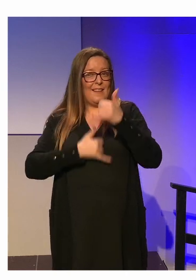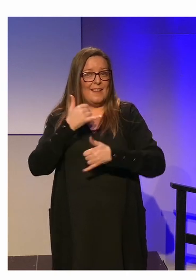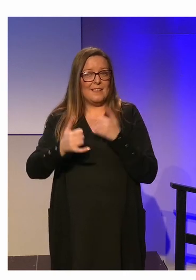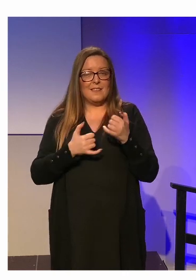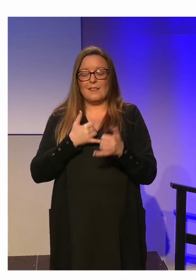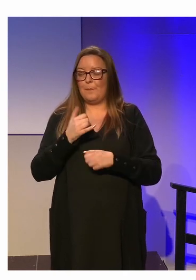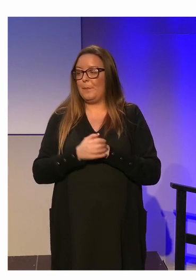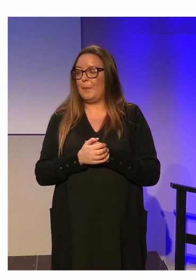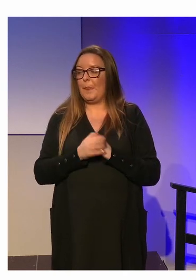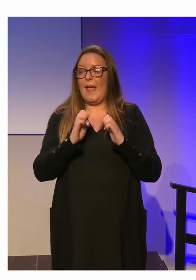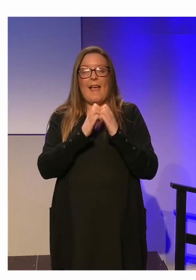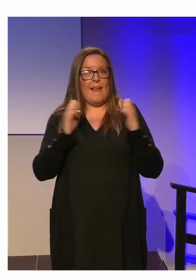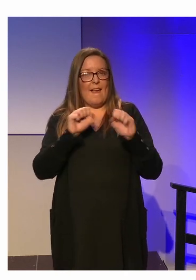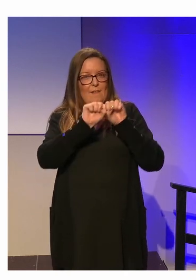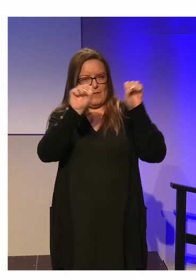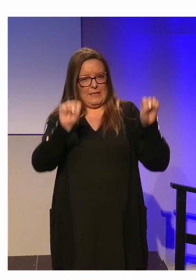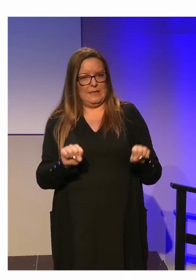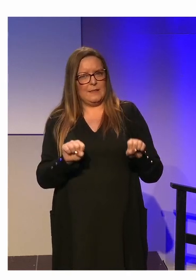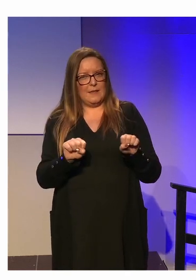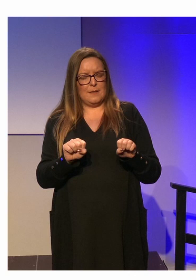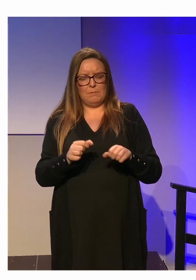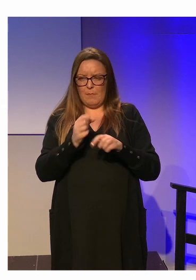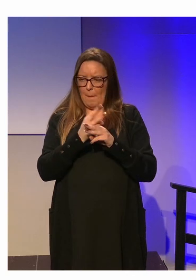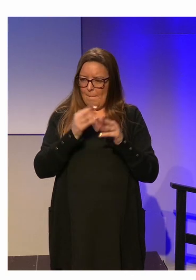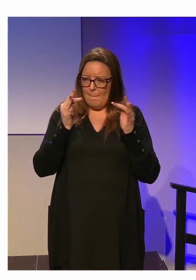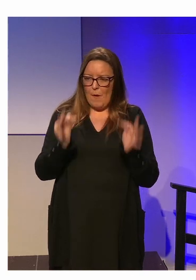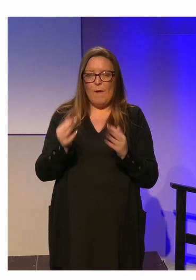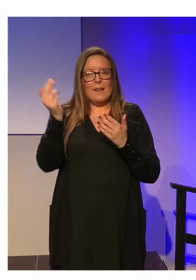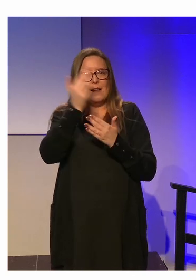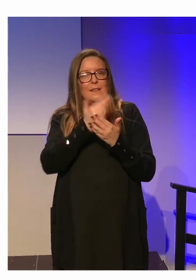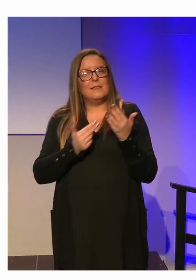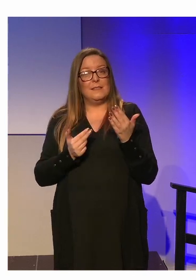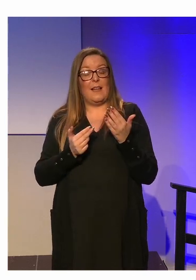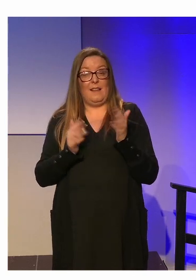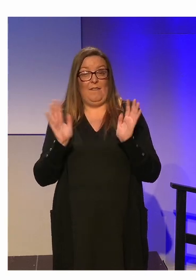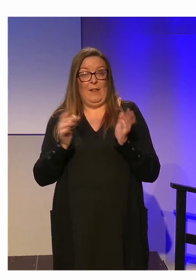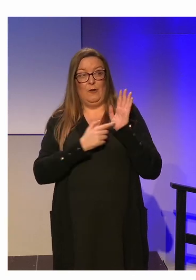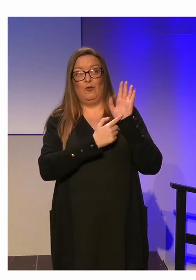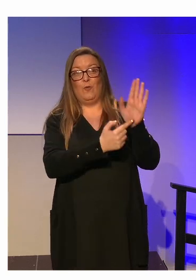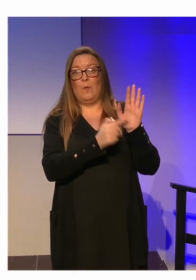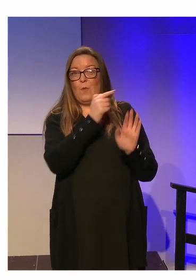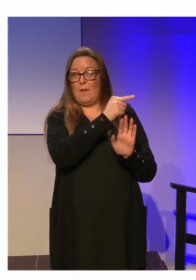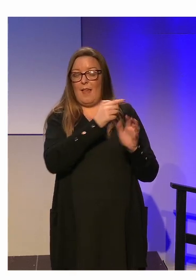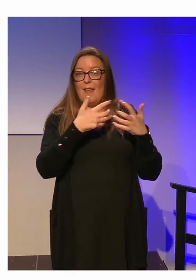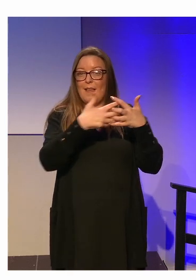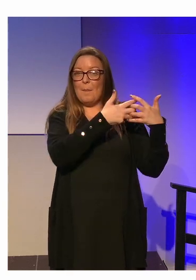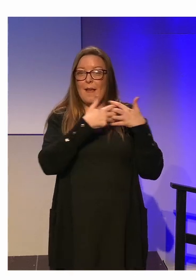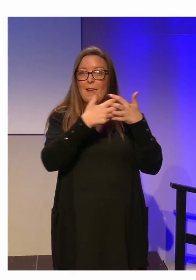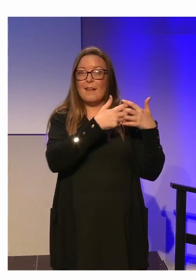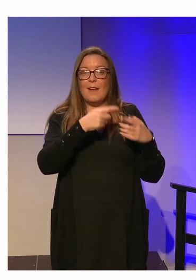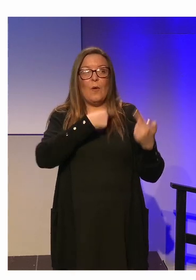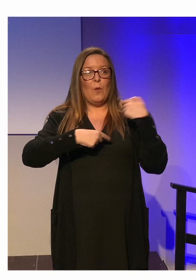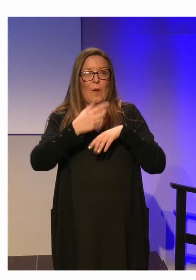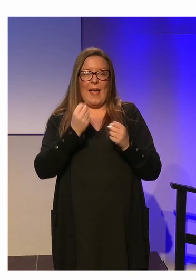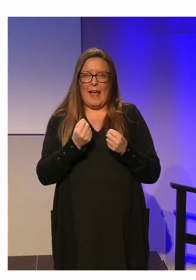is perfectly designed to get the results it gets. When I show this quote in the United States, we have very terrible national